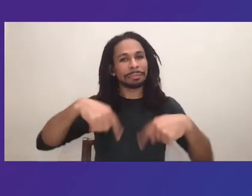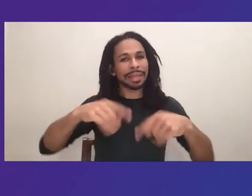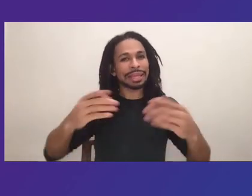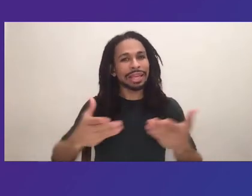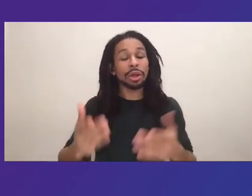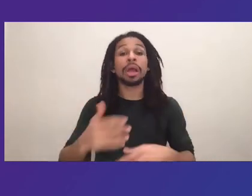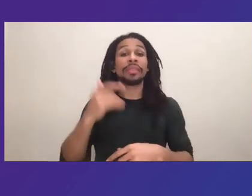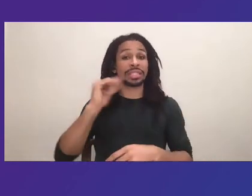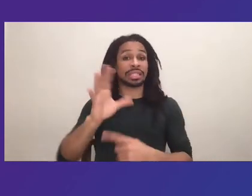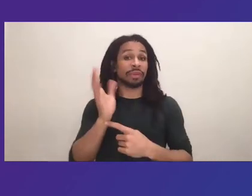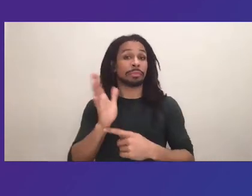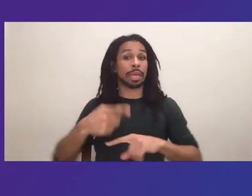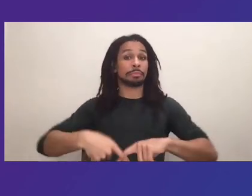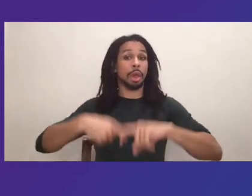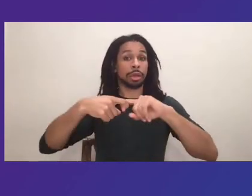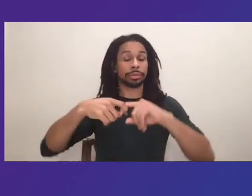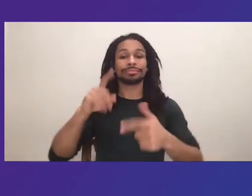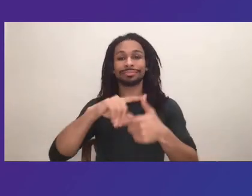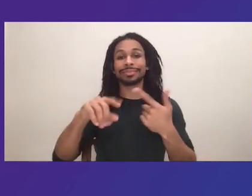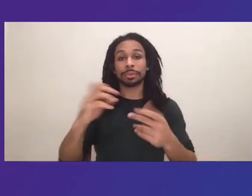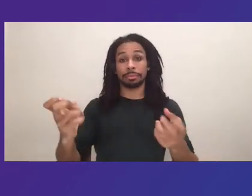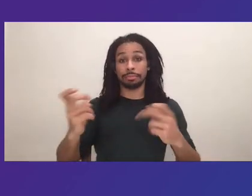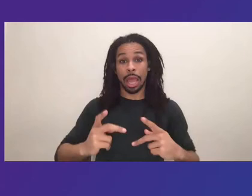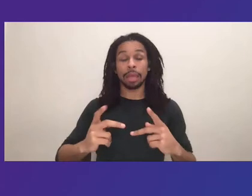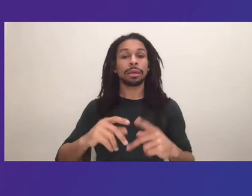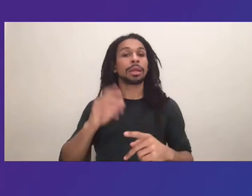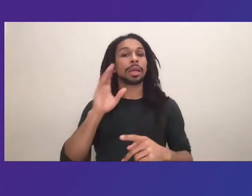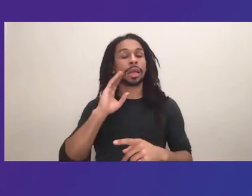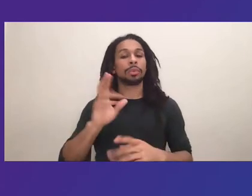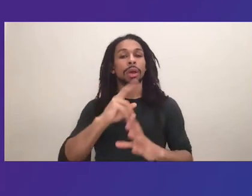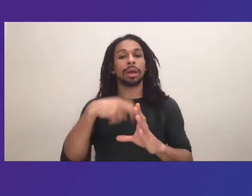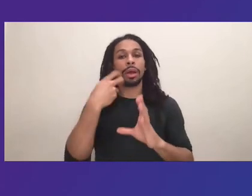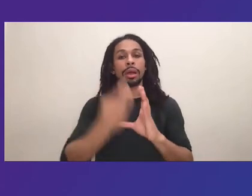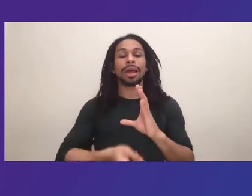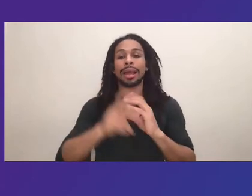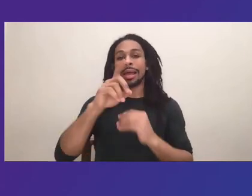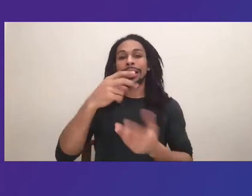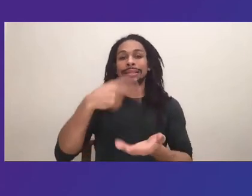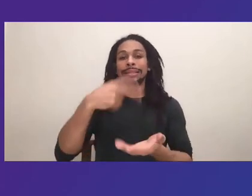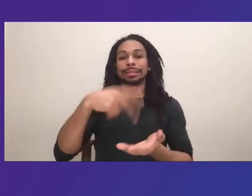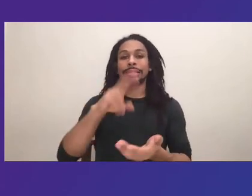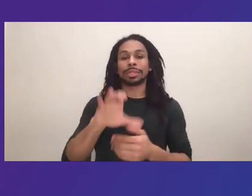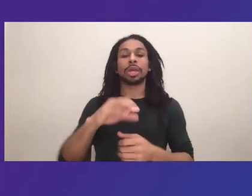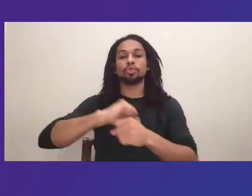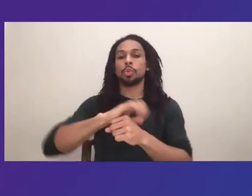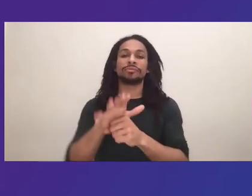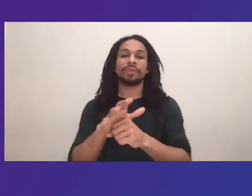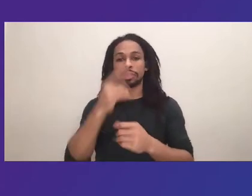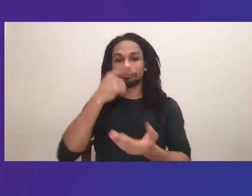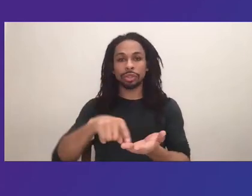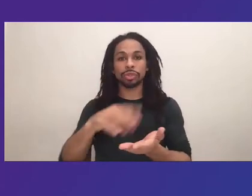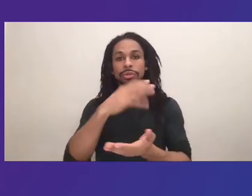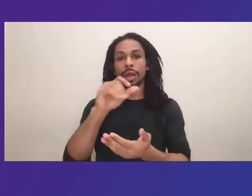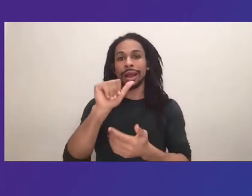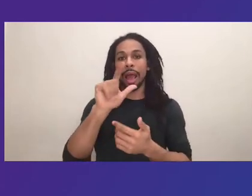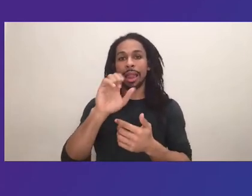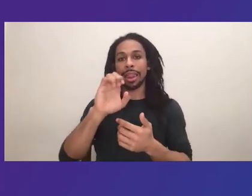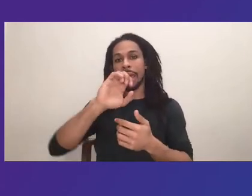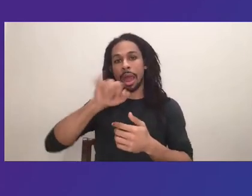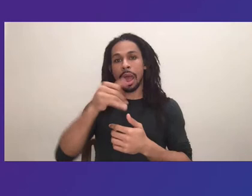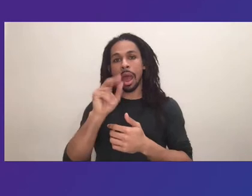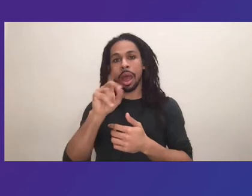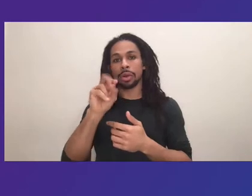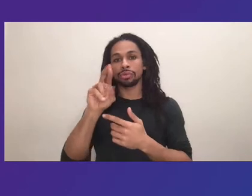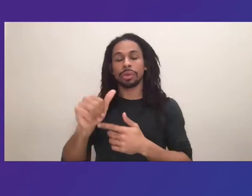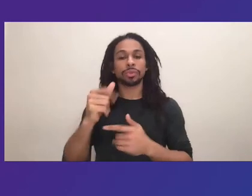5-minute pause. And when we come back, we're going to go into Dance NYC's coronavirus research and Alejandra's overview of dance in